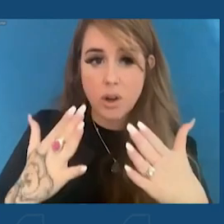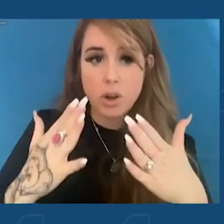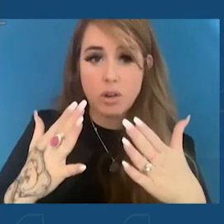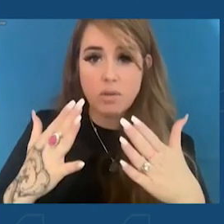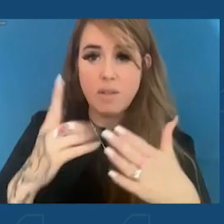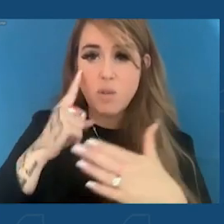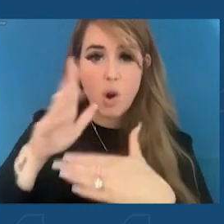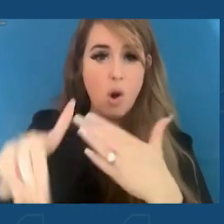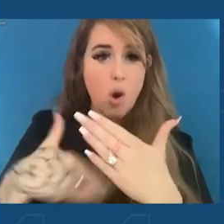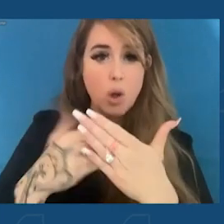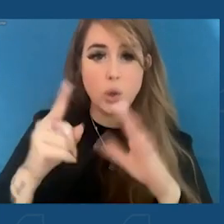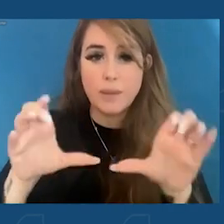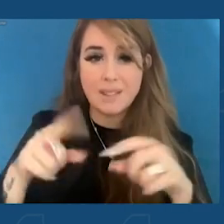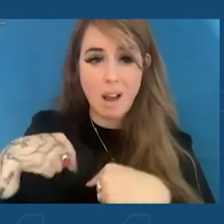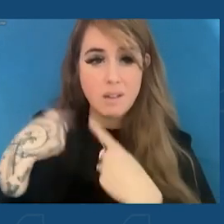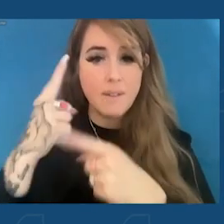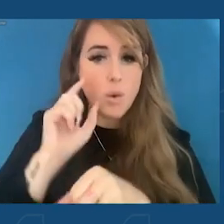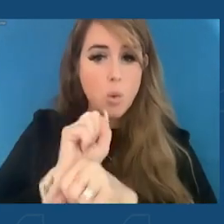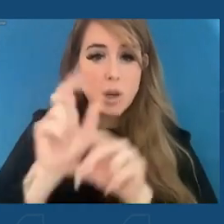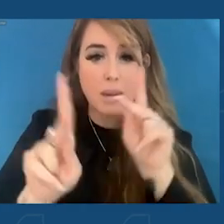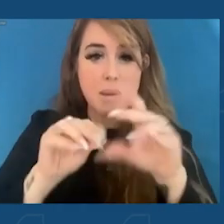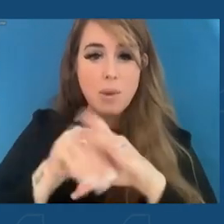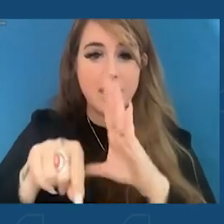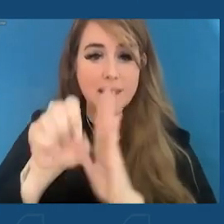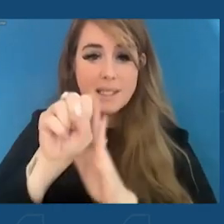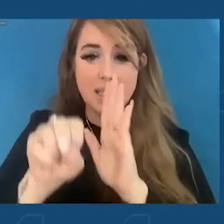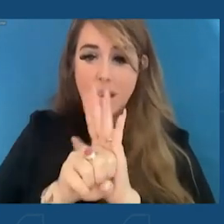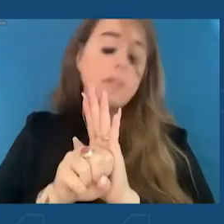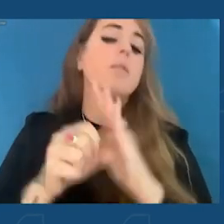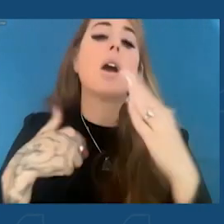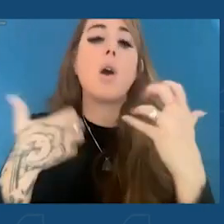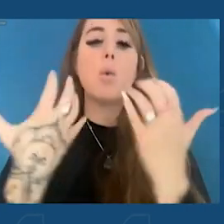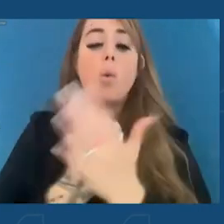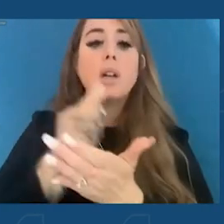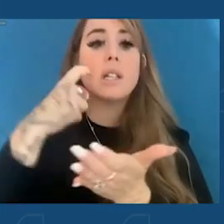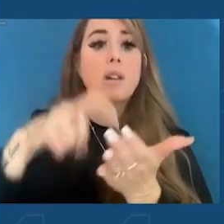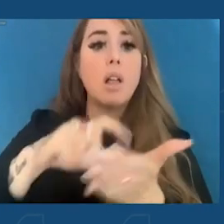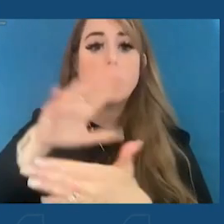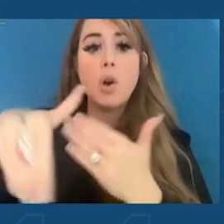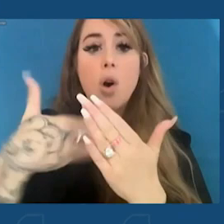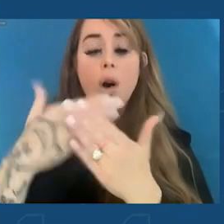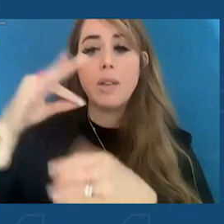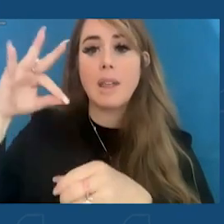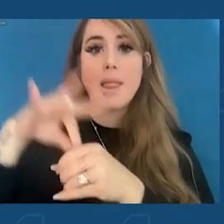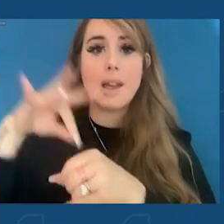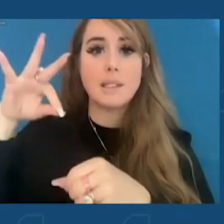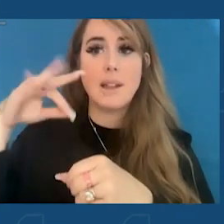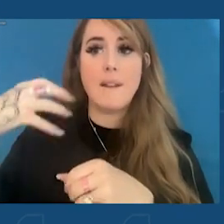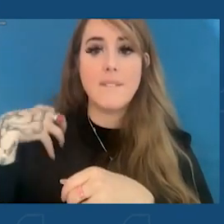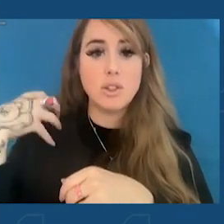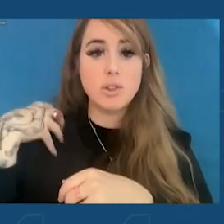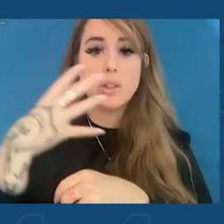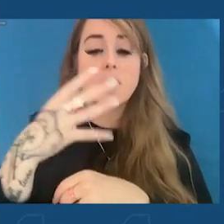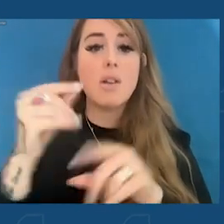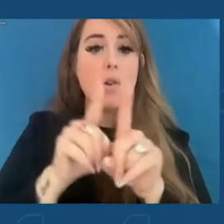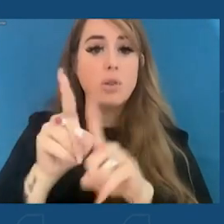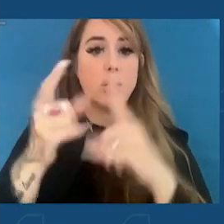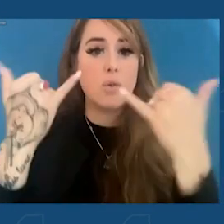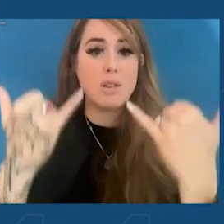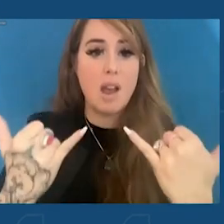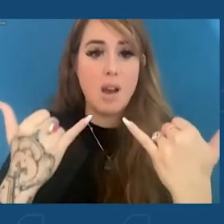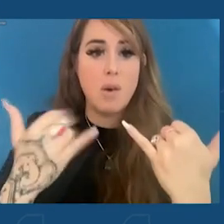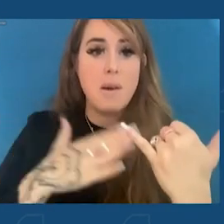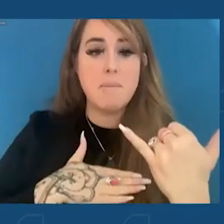for working people in this state. I want to acknowledge all of our elected officials, and it is now